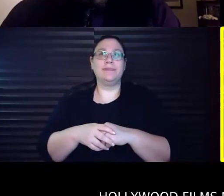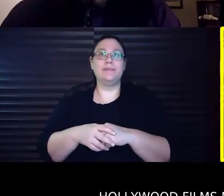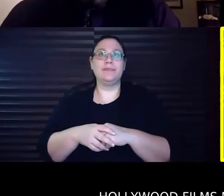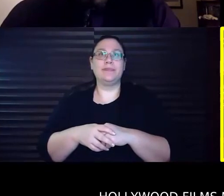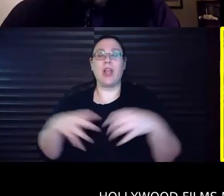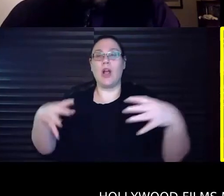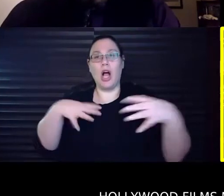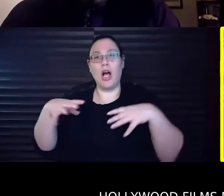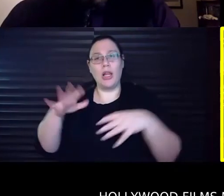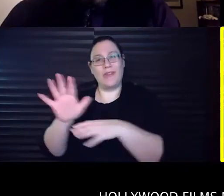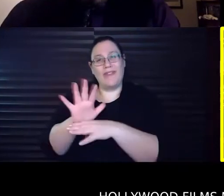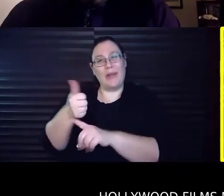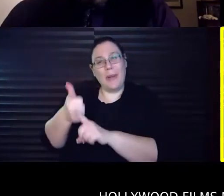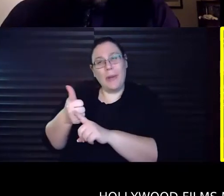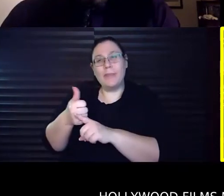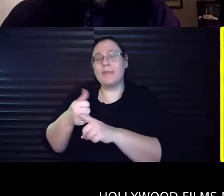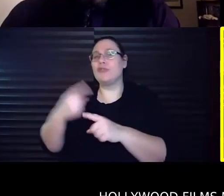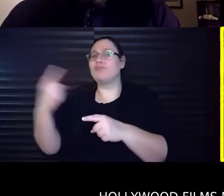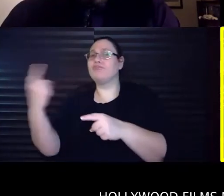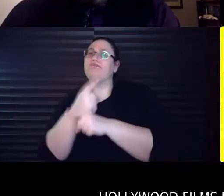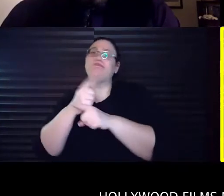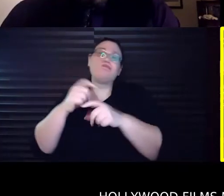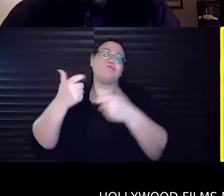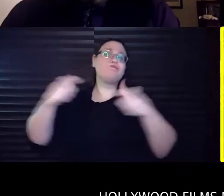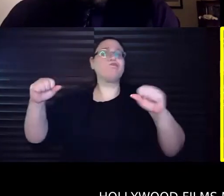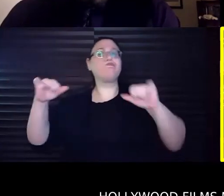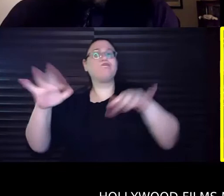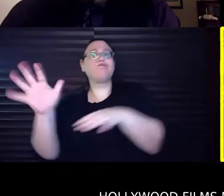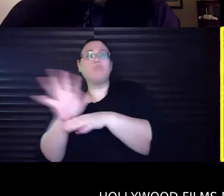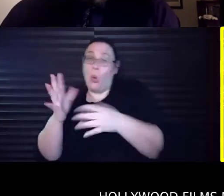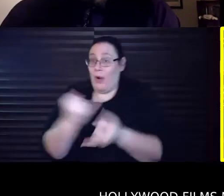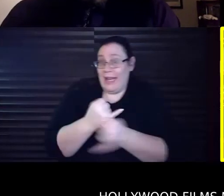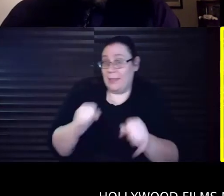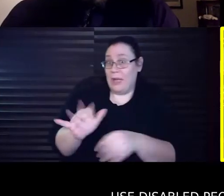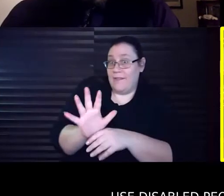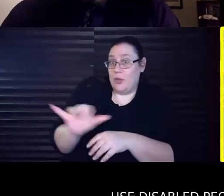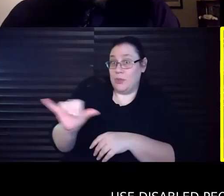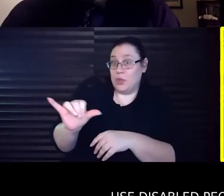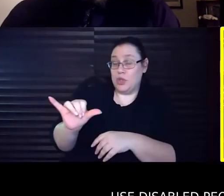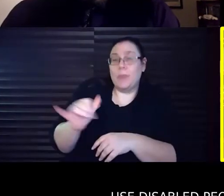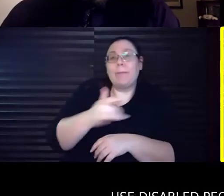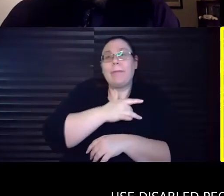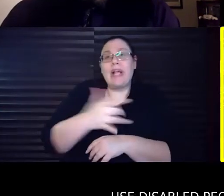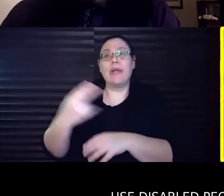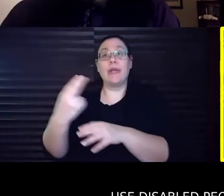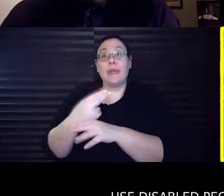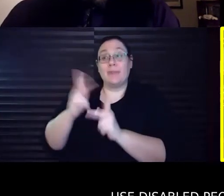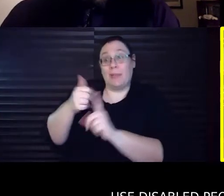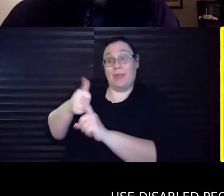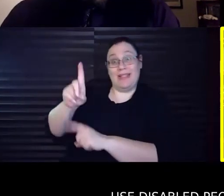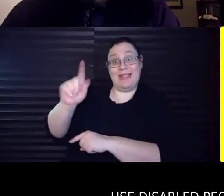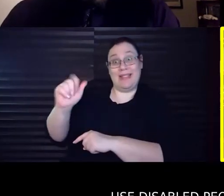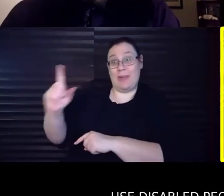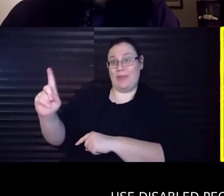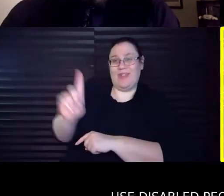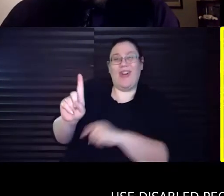films, mainstream films, even independent films, tend to use disabled people as a